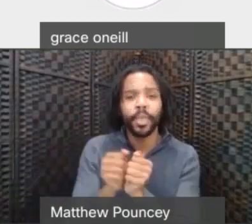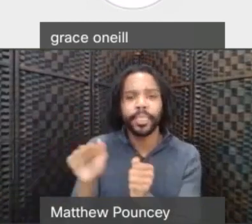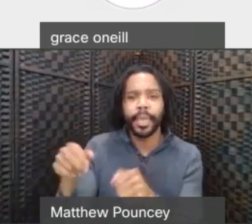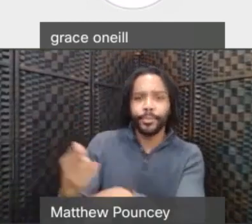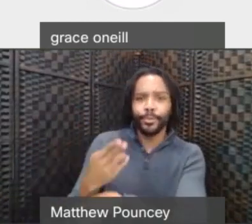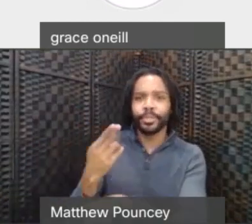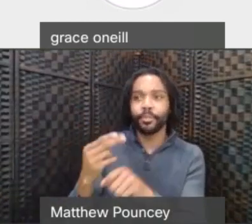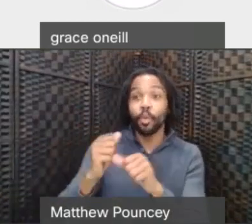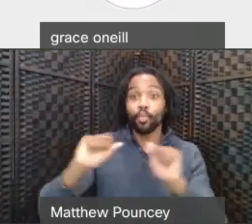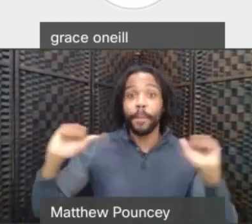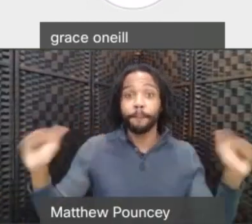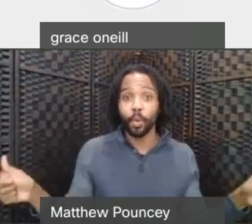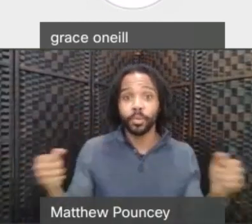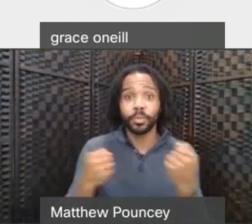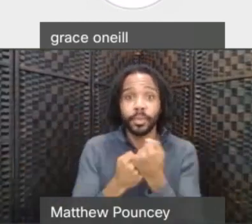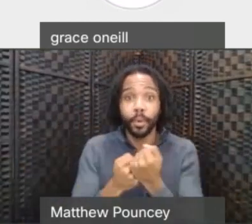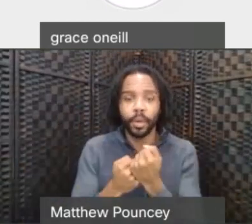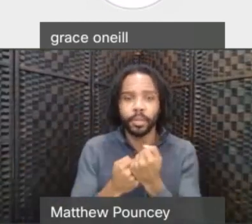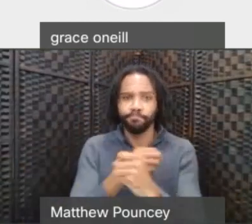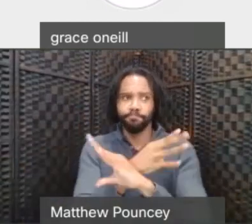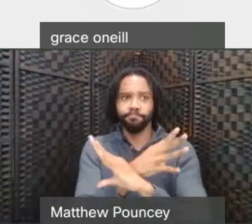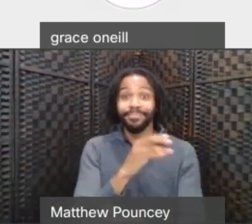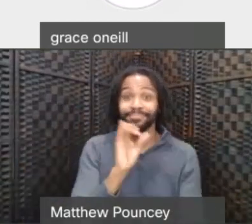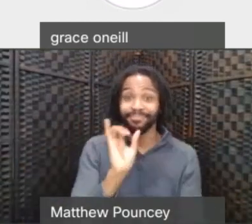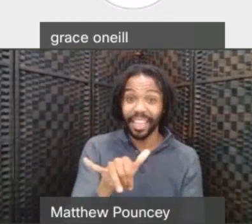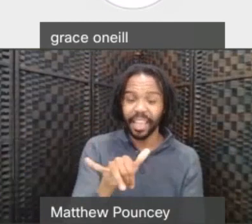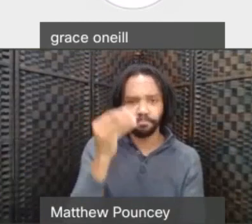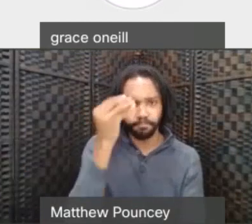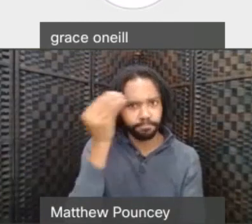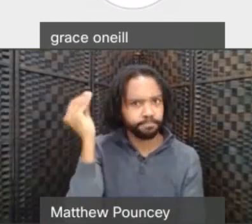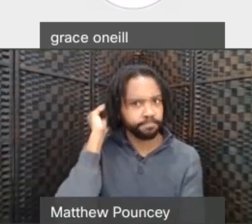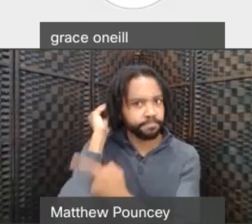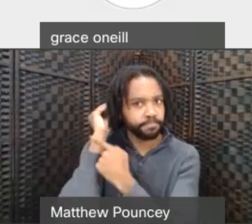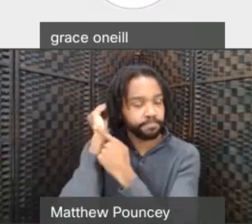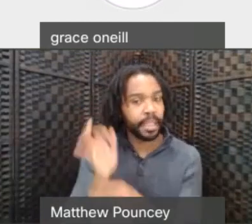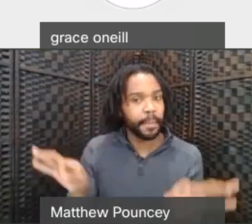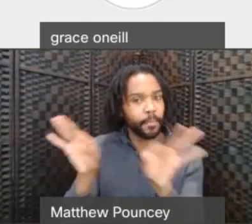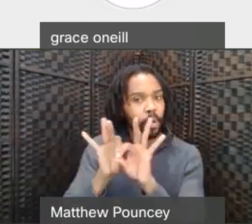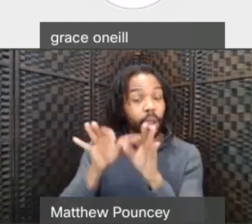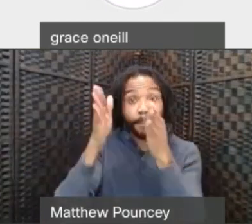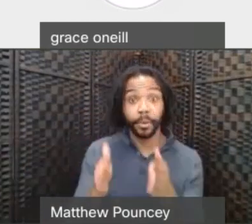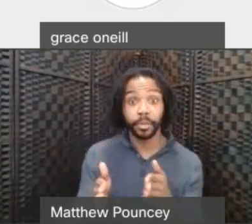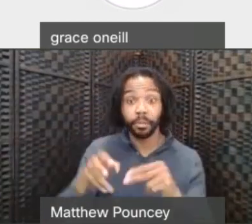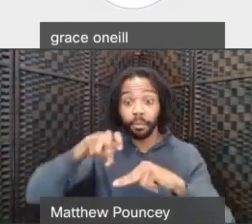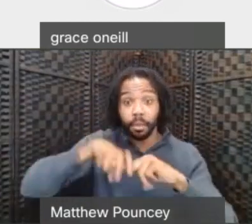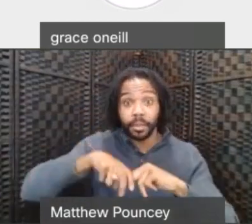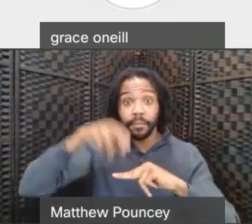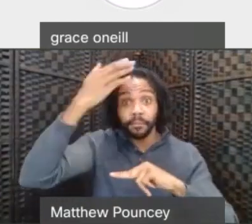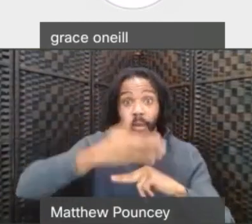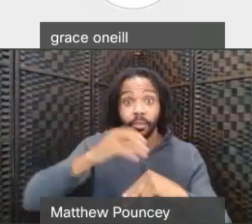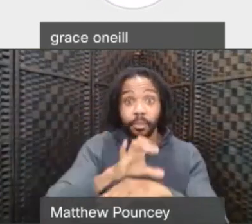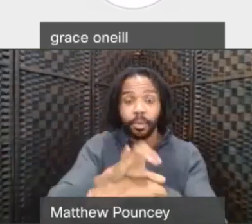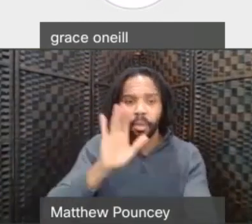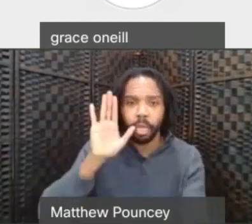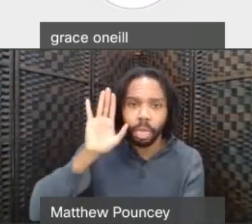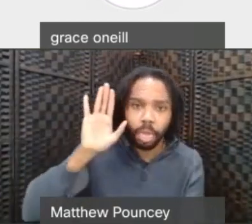of remote supports, we have to be mindful that a person's not going to be sitting in front of a computer for 2